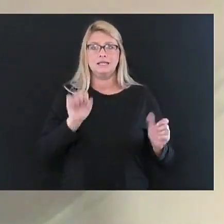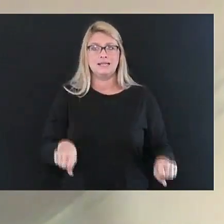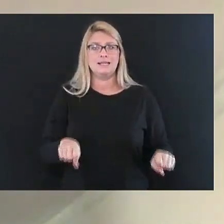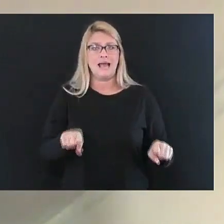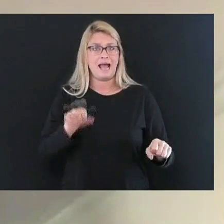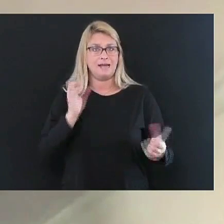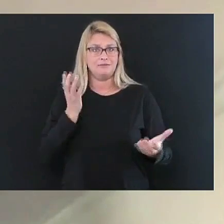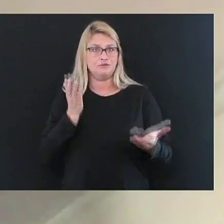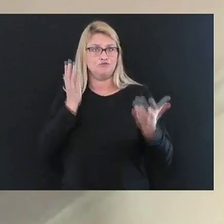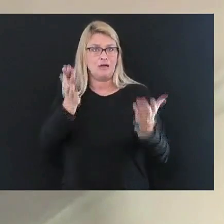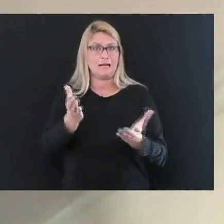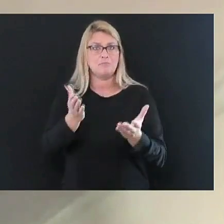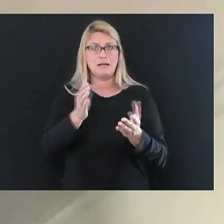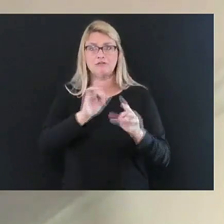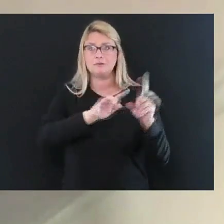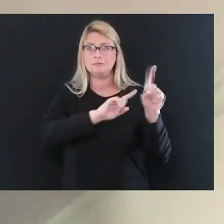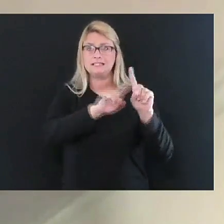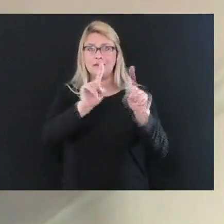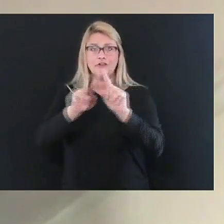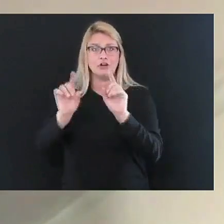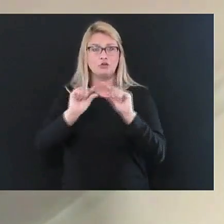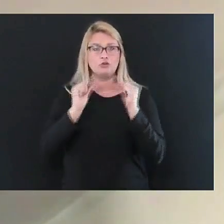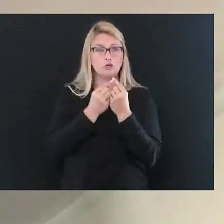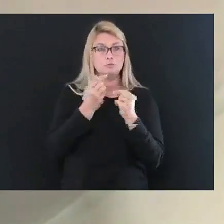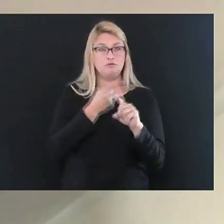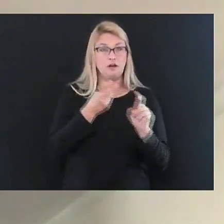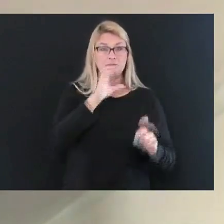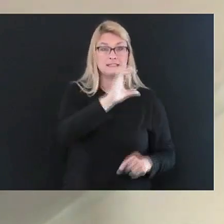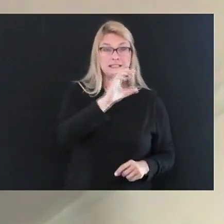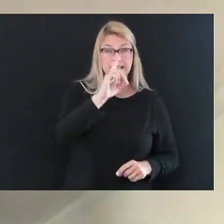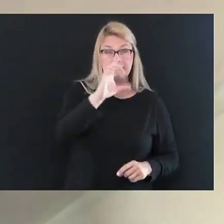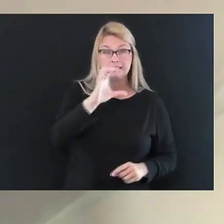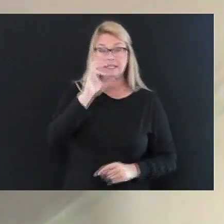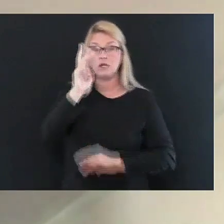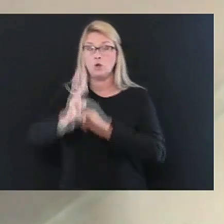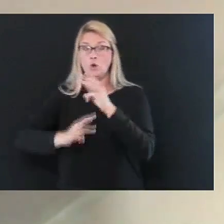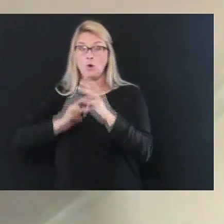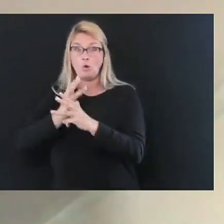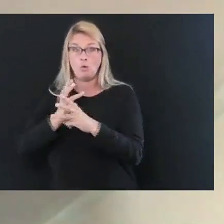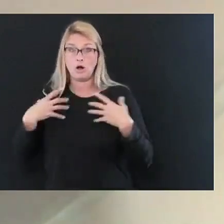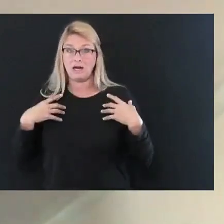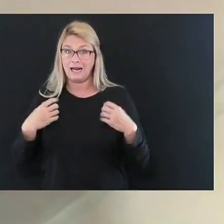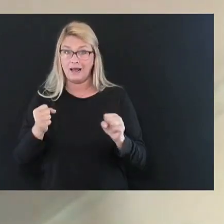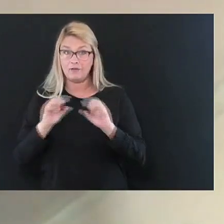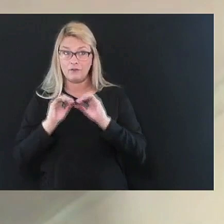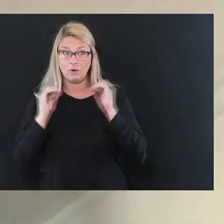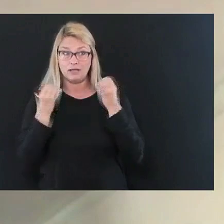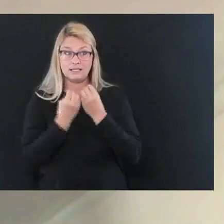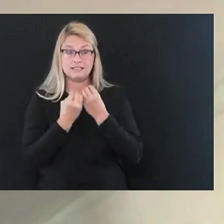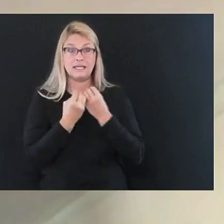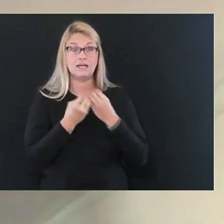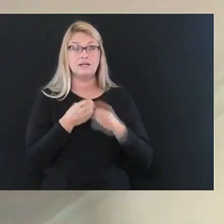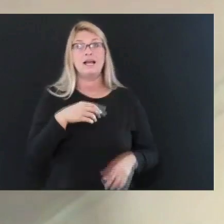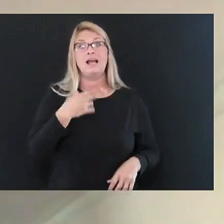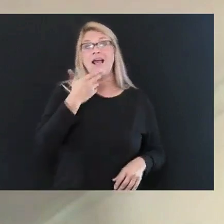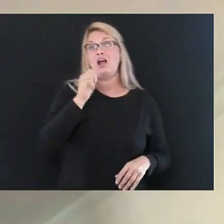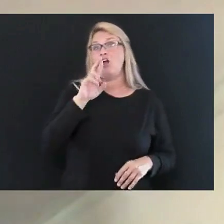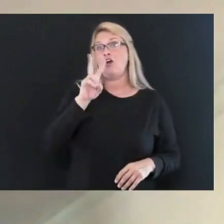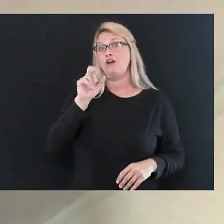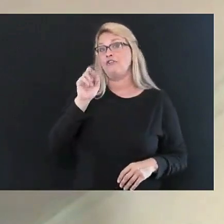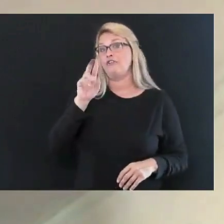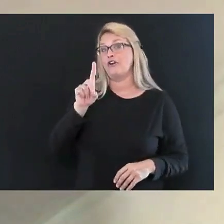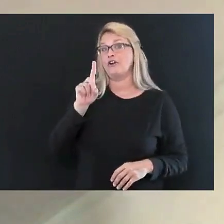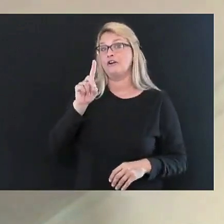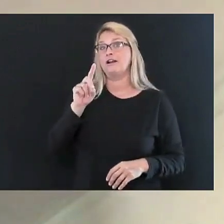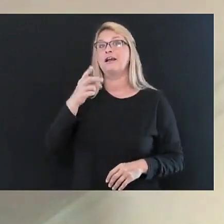recommended from groups like the Centers for Disease Control, the World Health Organization, and even the Harvard Global Health Institute